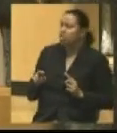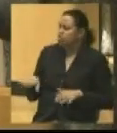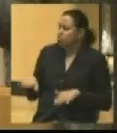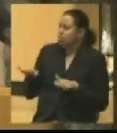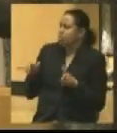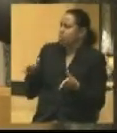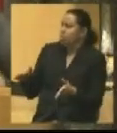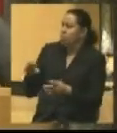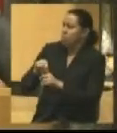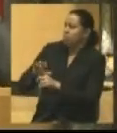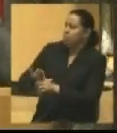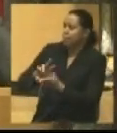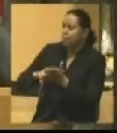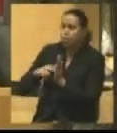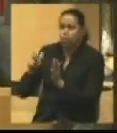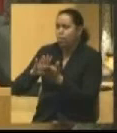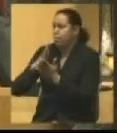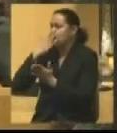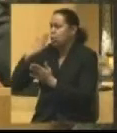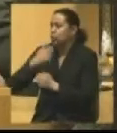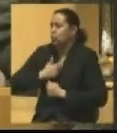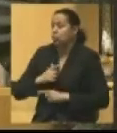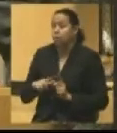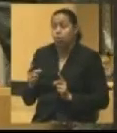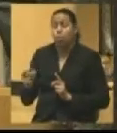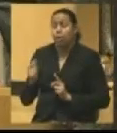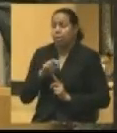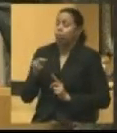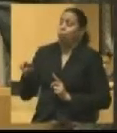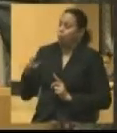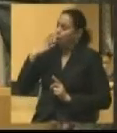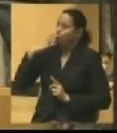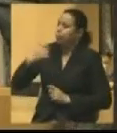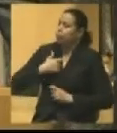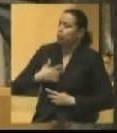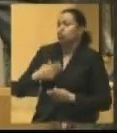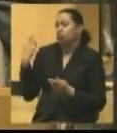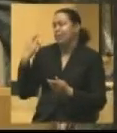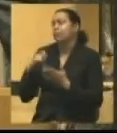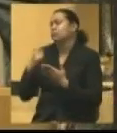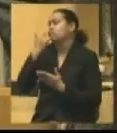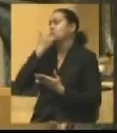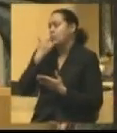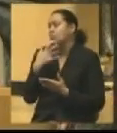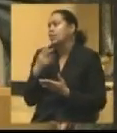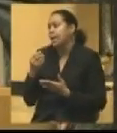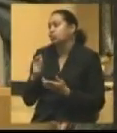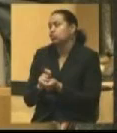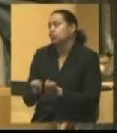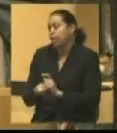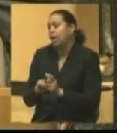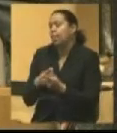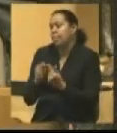environment. If you grow up in slavery, you won't make a good soldier. But he very rapidly comes around to the realization that that was a mistake, and he's